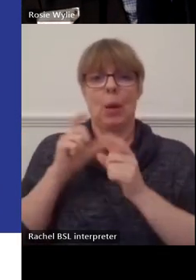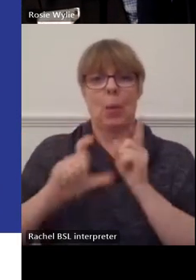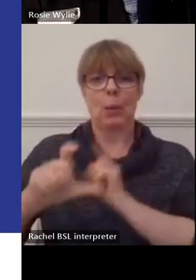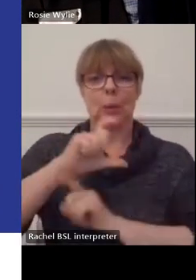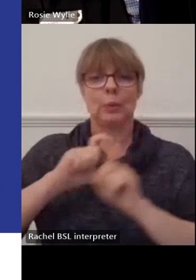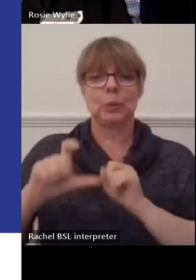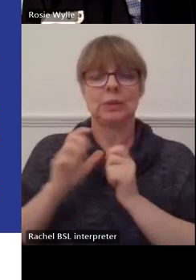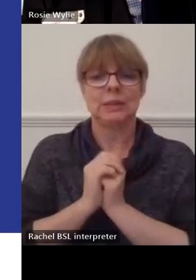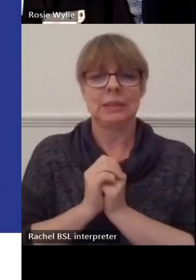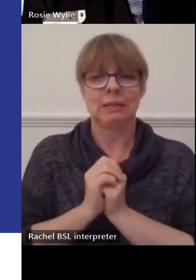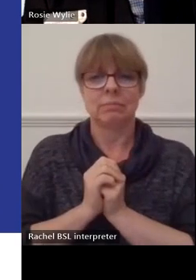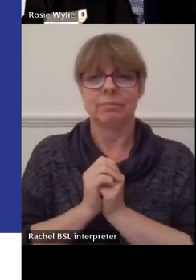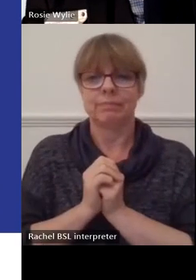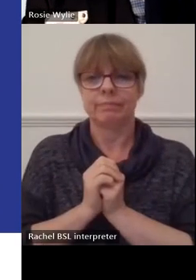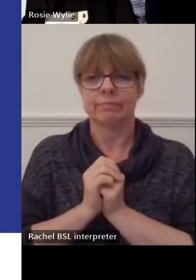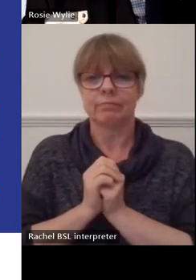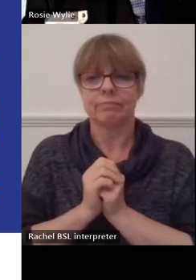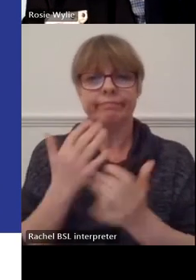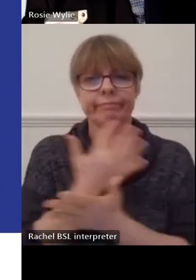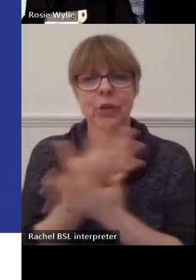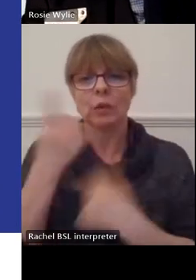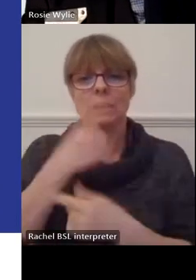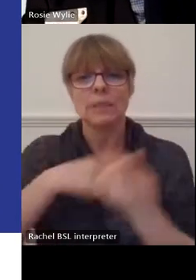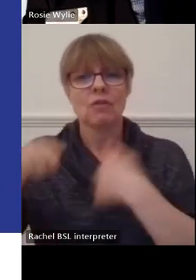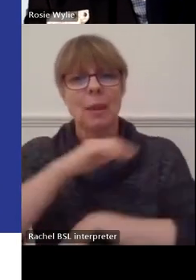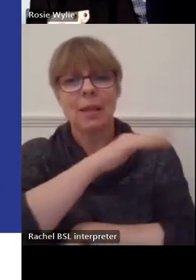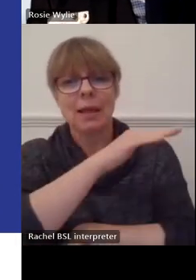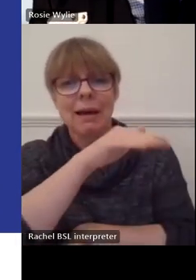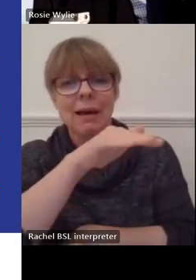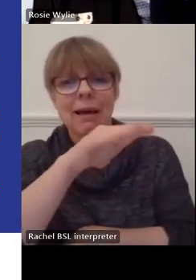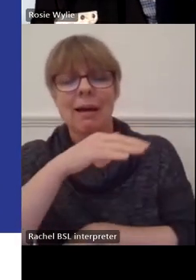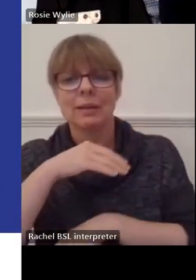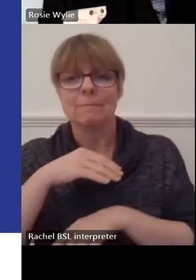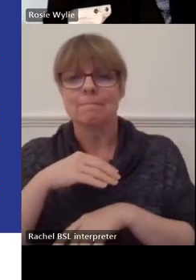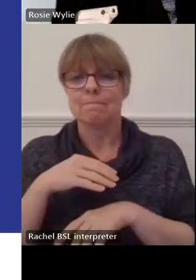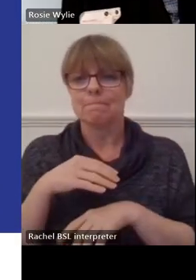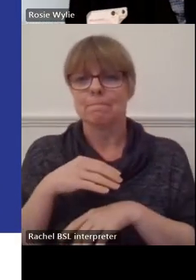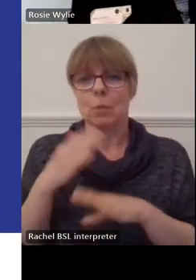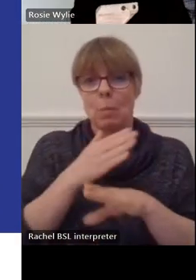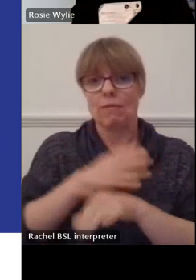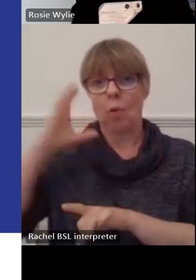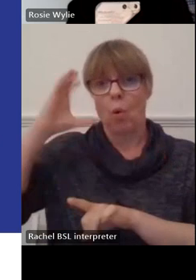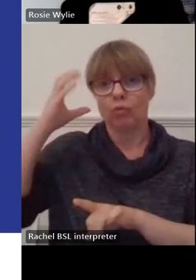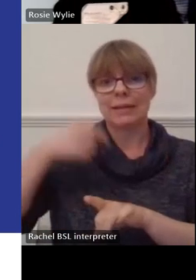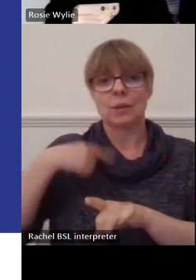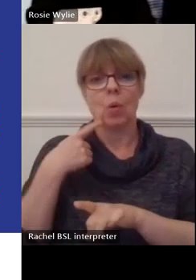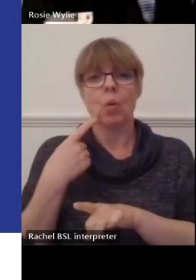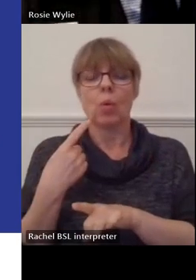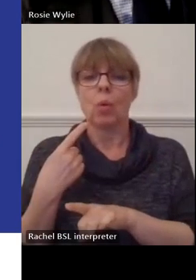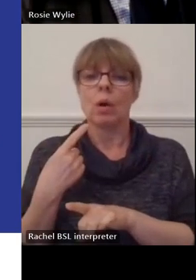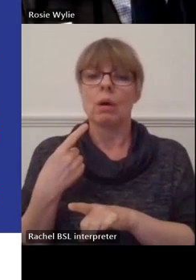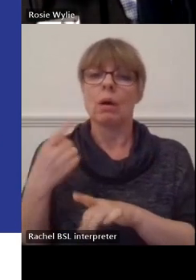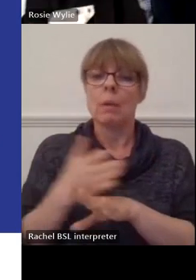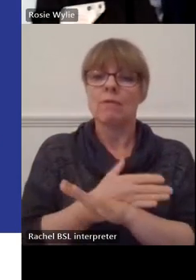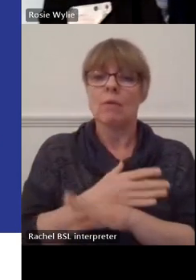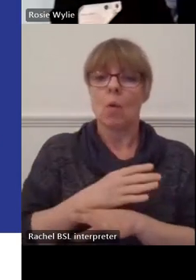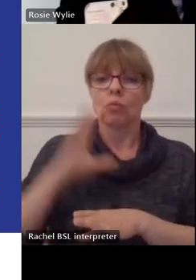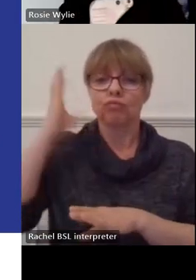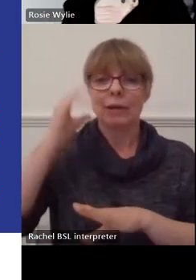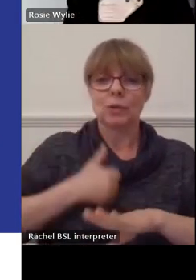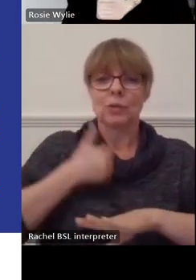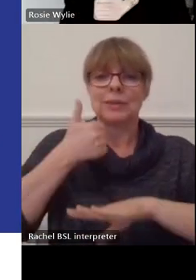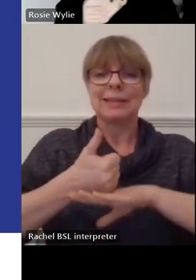we were getting a lot of people reaching out in terms of before the Jambo Radio was actually set up, we used to run a podcast, and that podcast